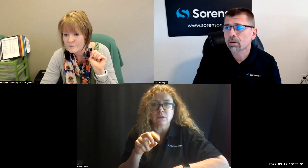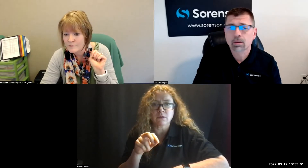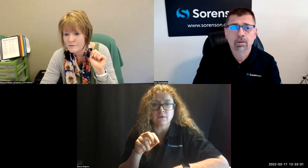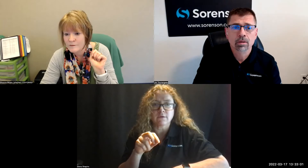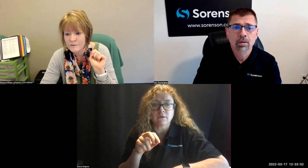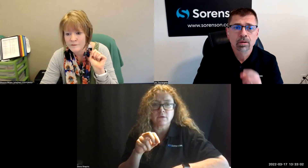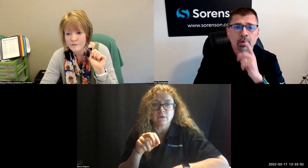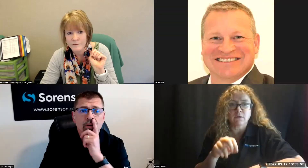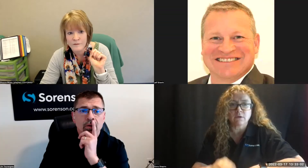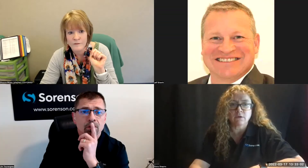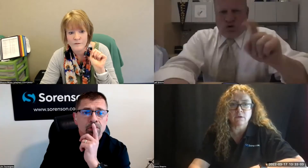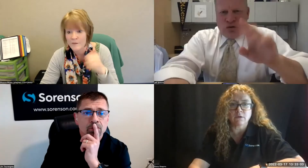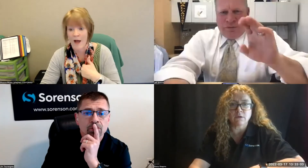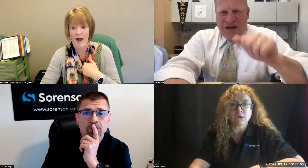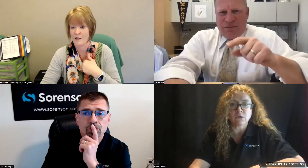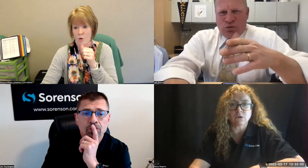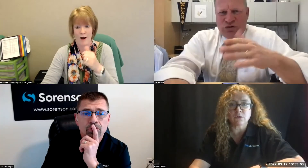Do you have it, Shauna?